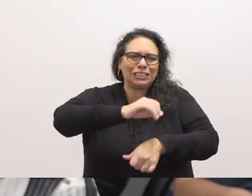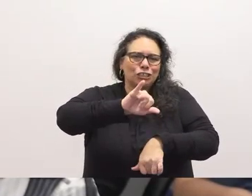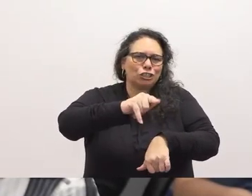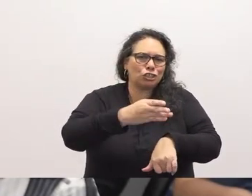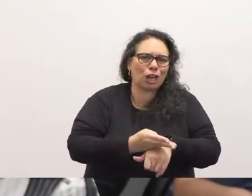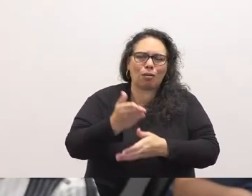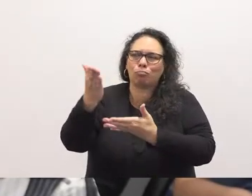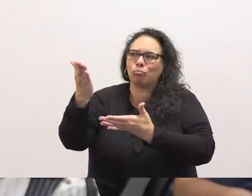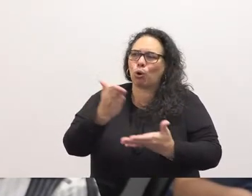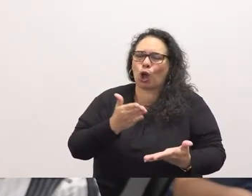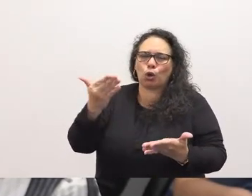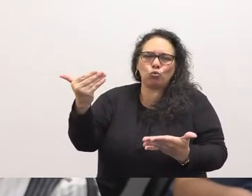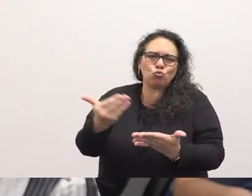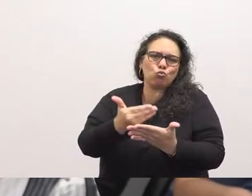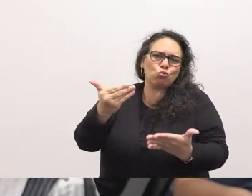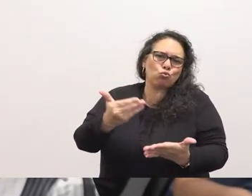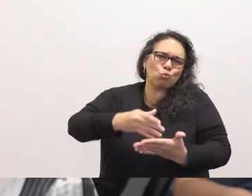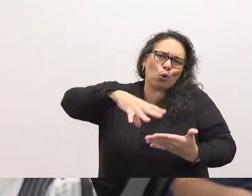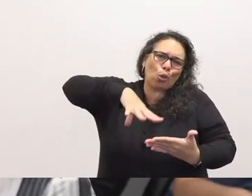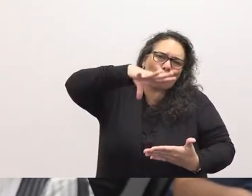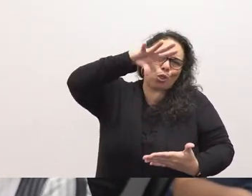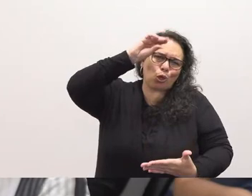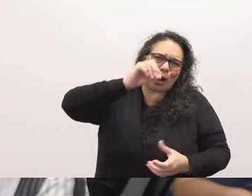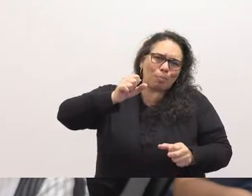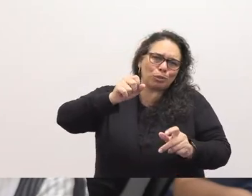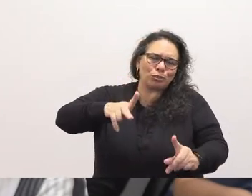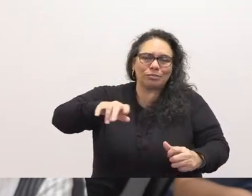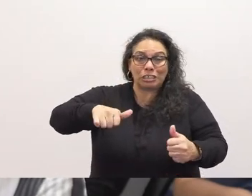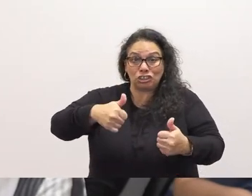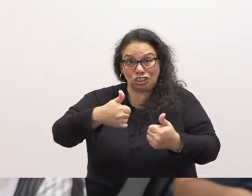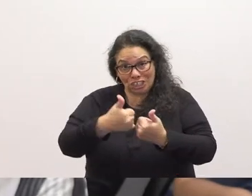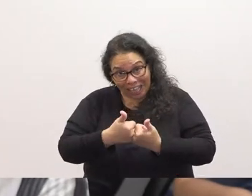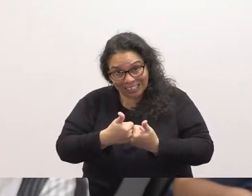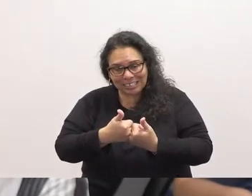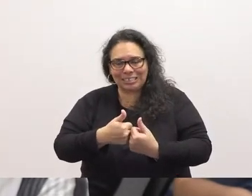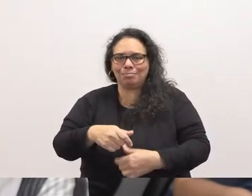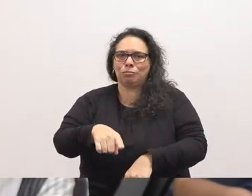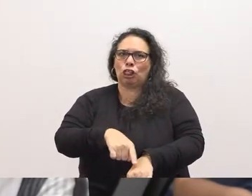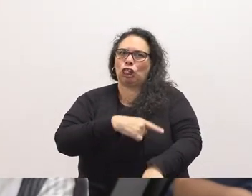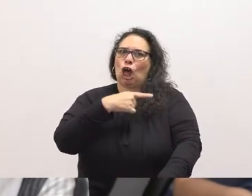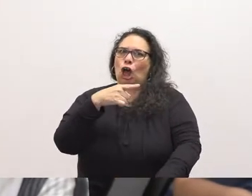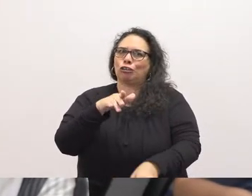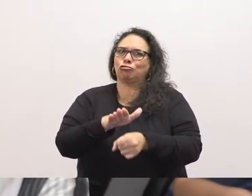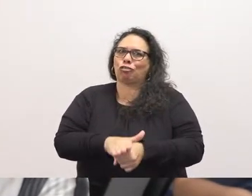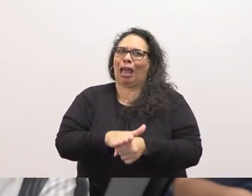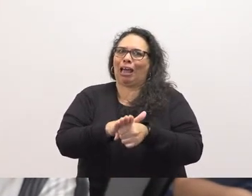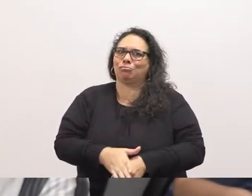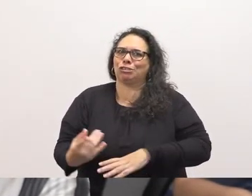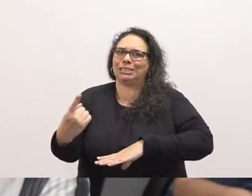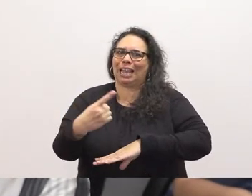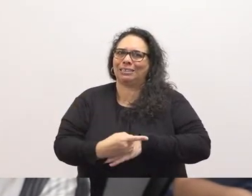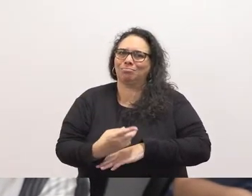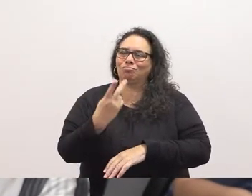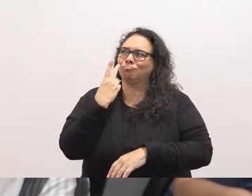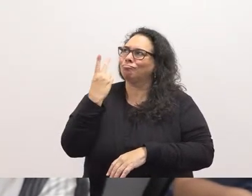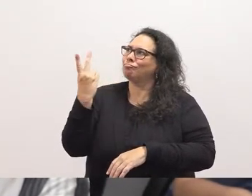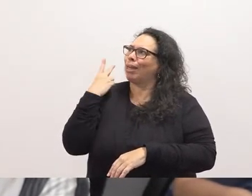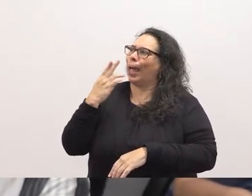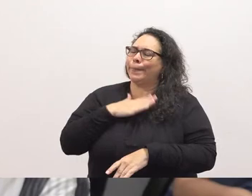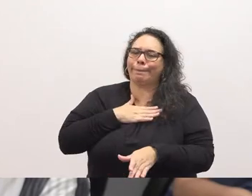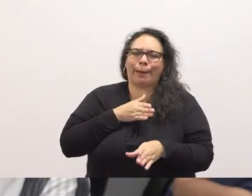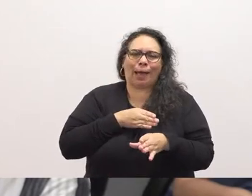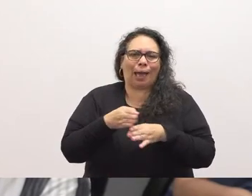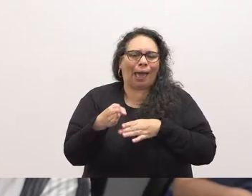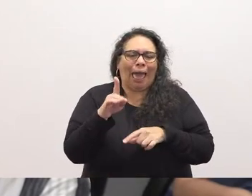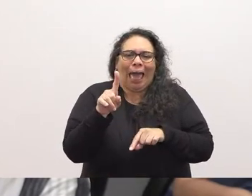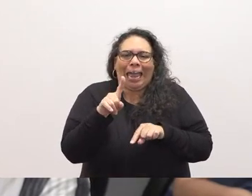learning, opportunities, challenges, and sometimes long, stressful days. As I reflect on my career, I